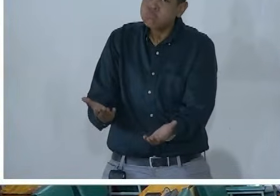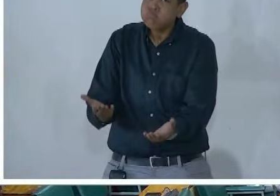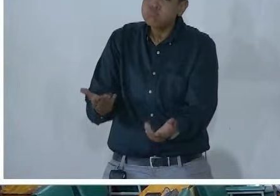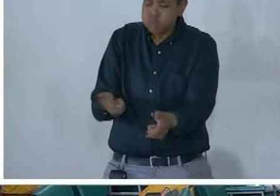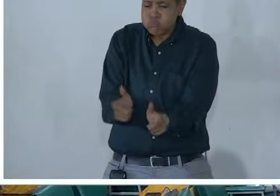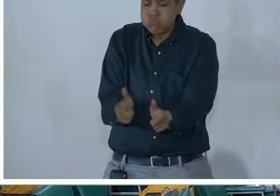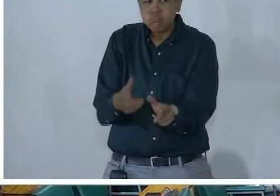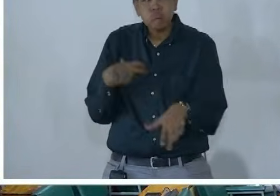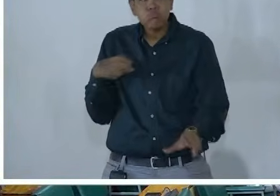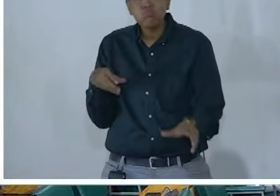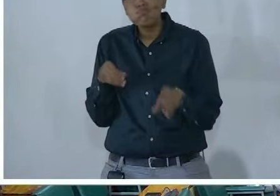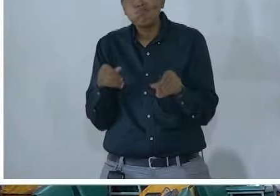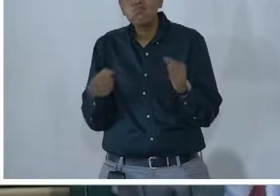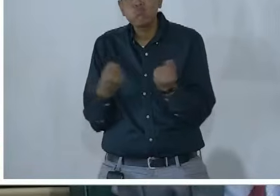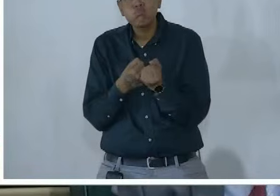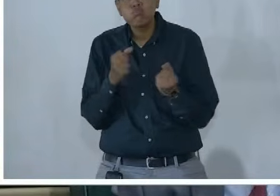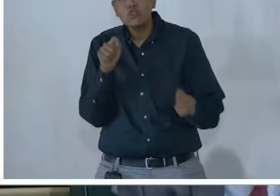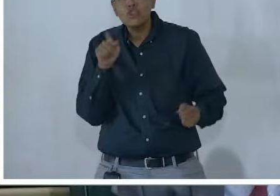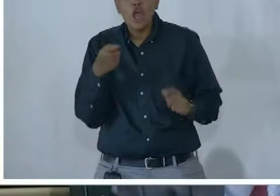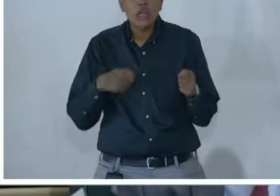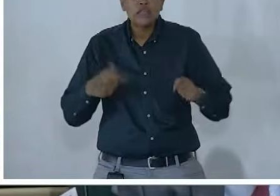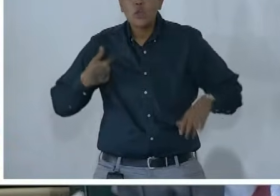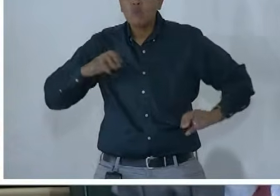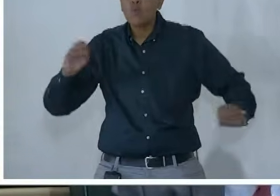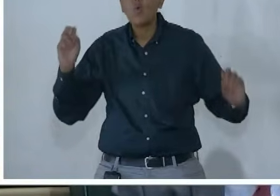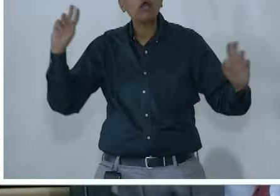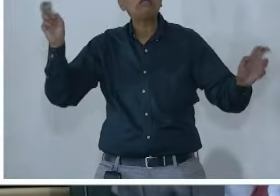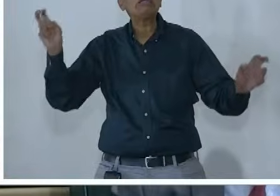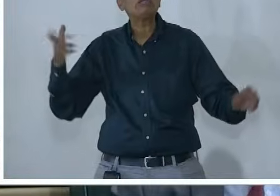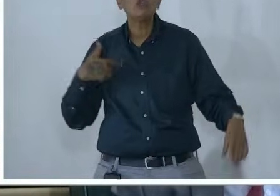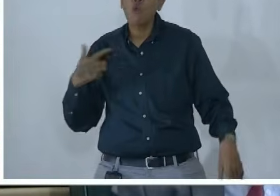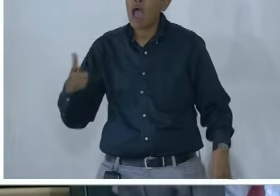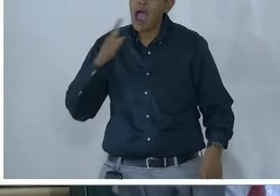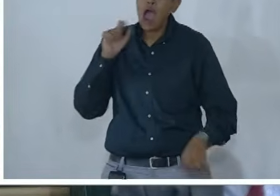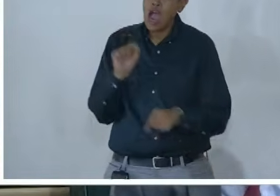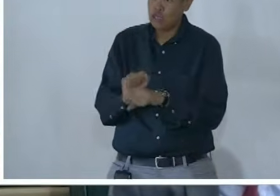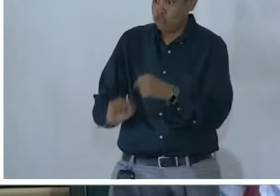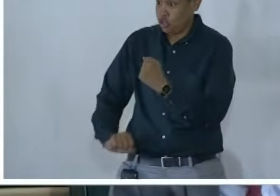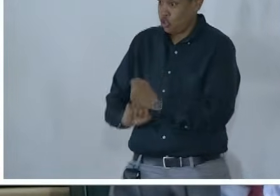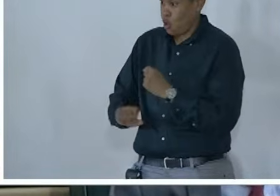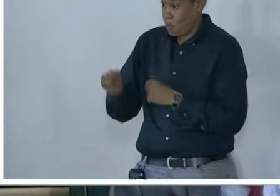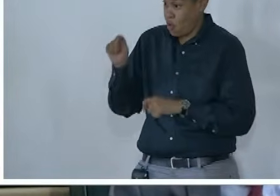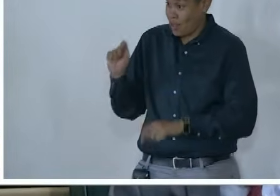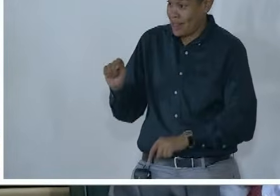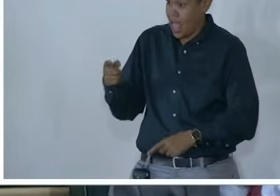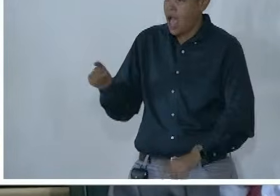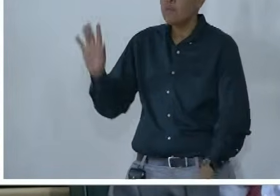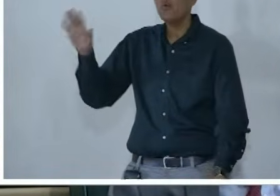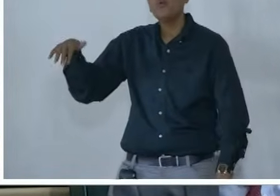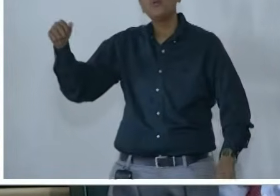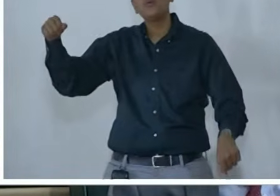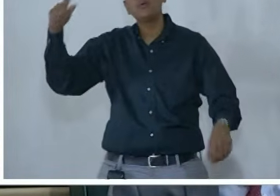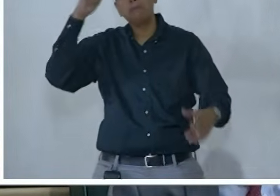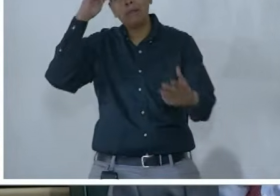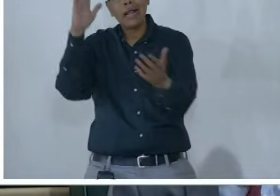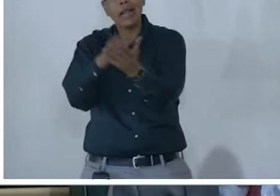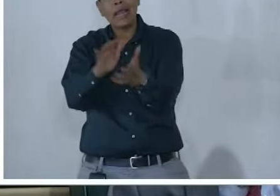micro stock exchange. And so we have no issue and actually support this development because we